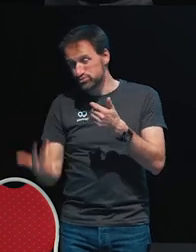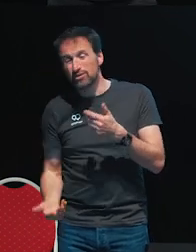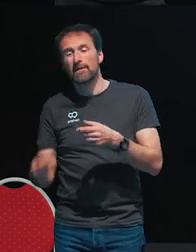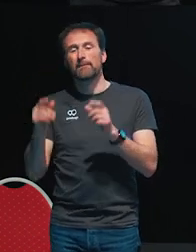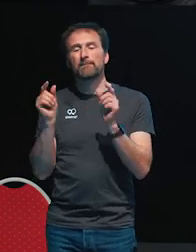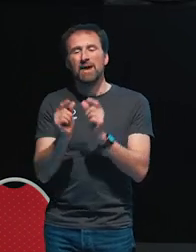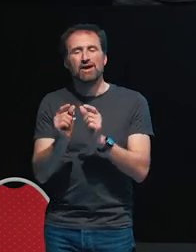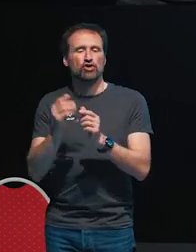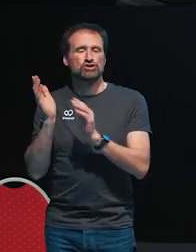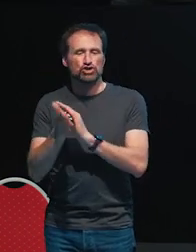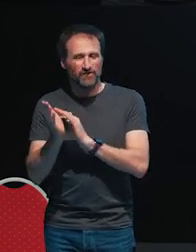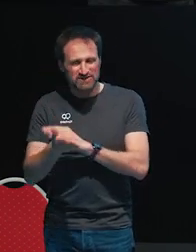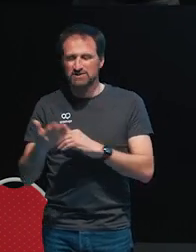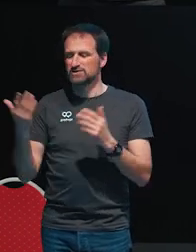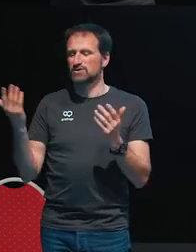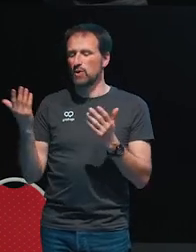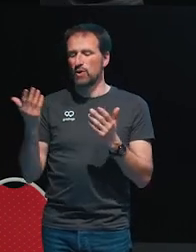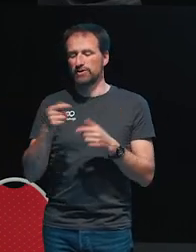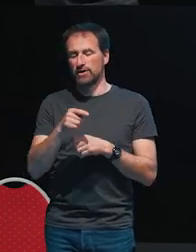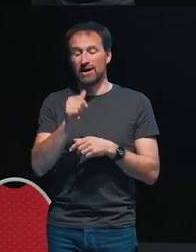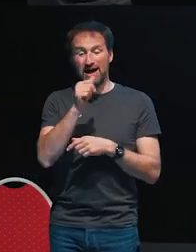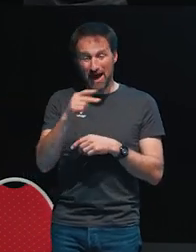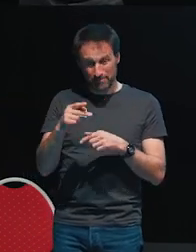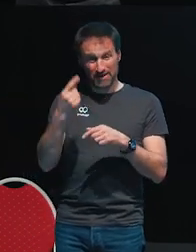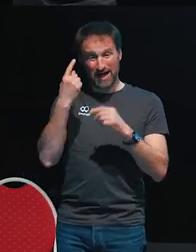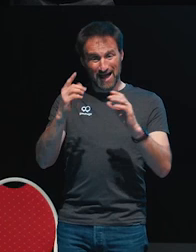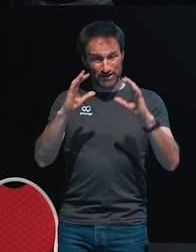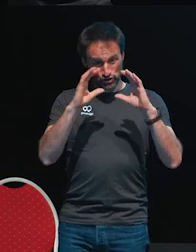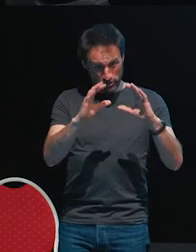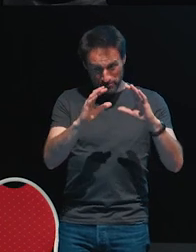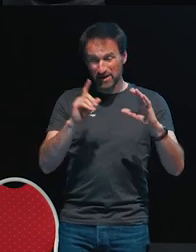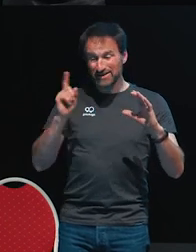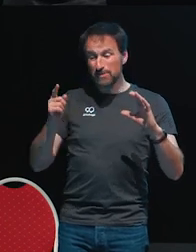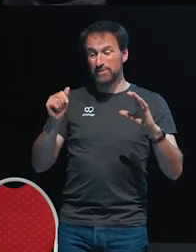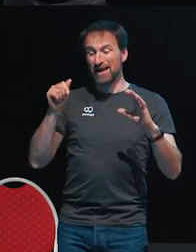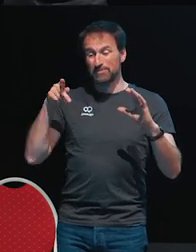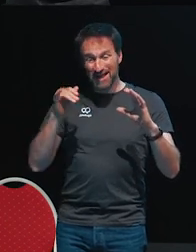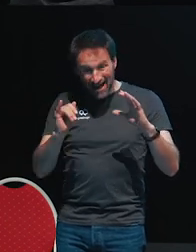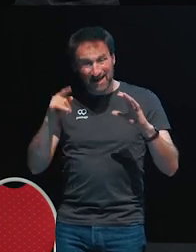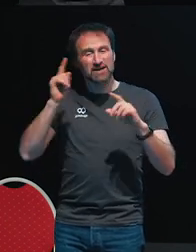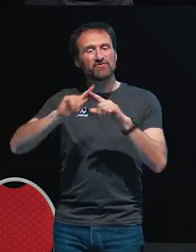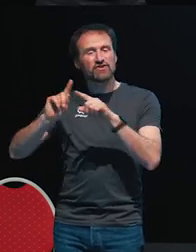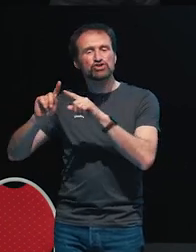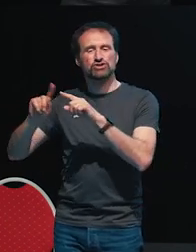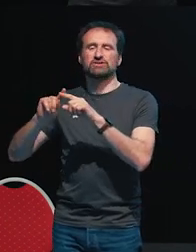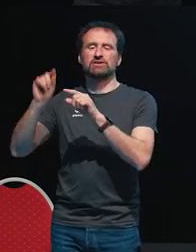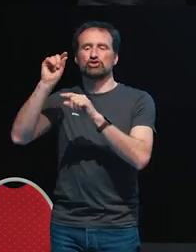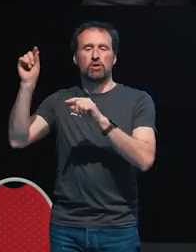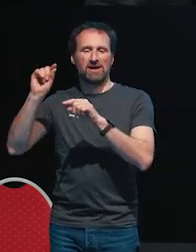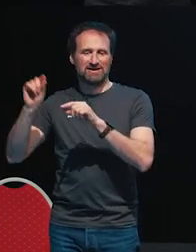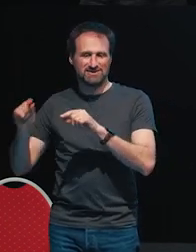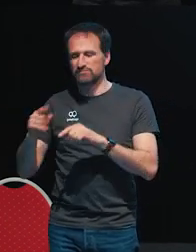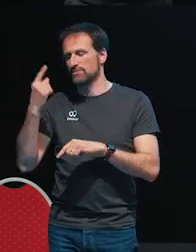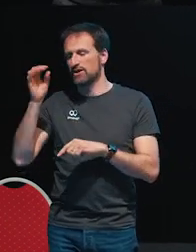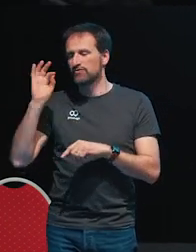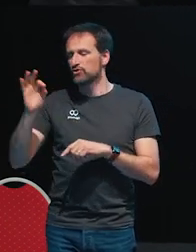or your app lives in one domain, and your services live in, or your APIs live in different domains, like one for general API, one for user data, one